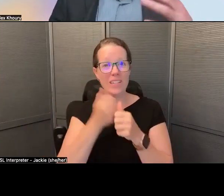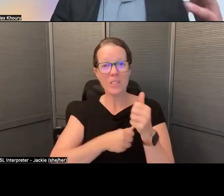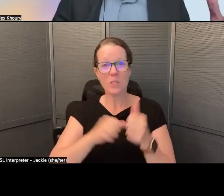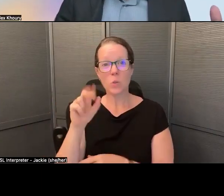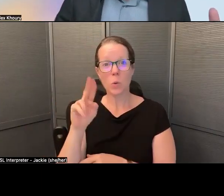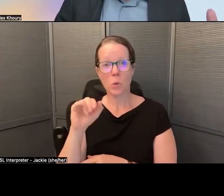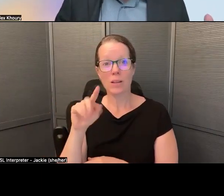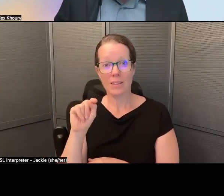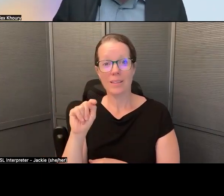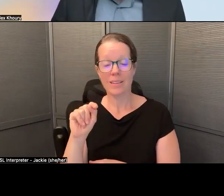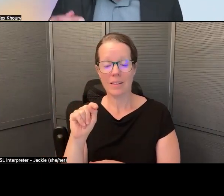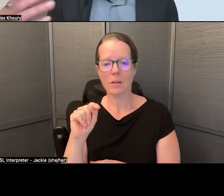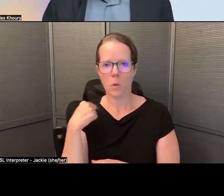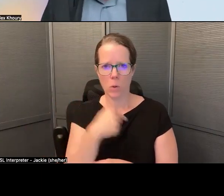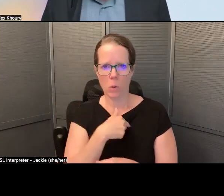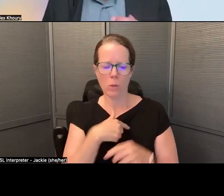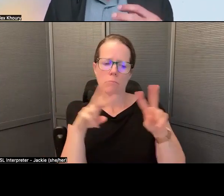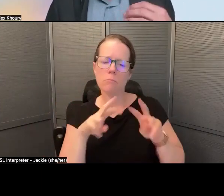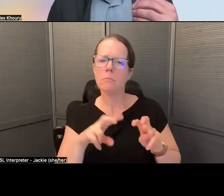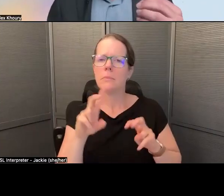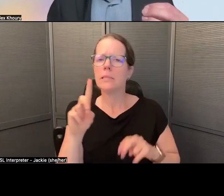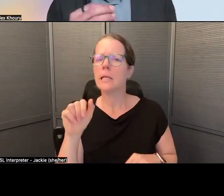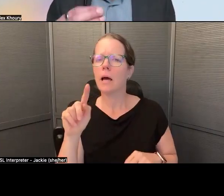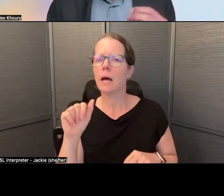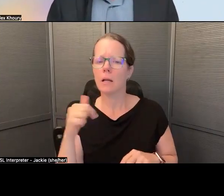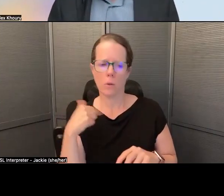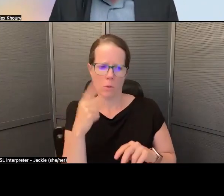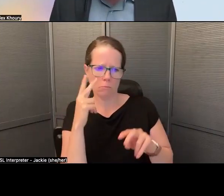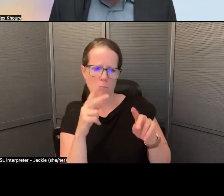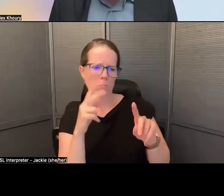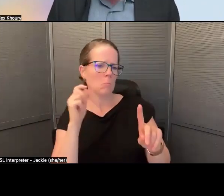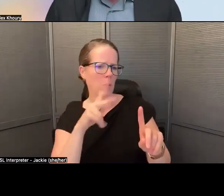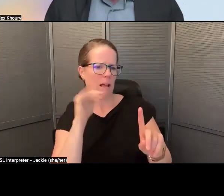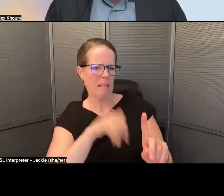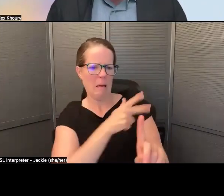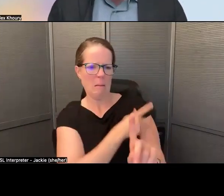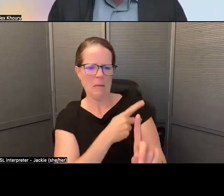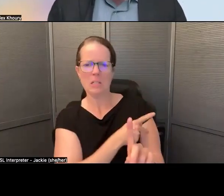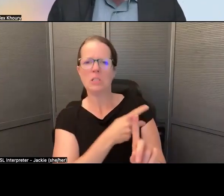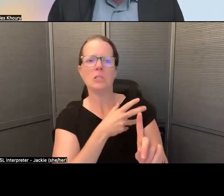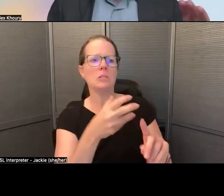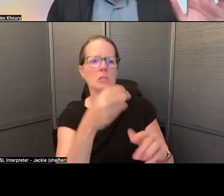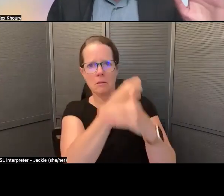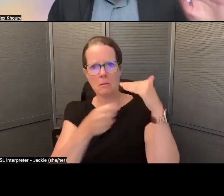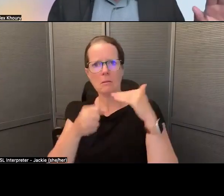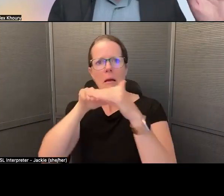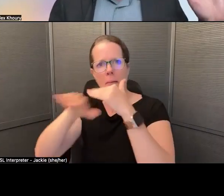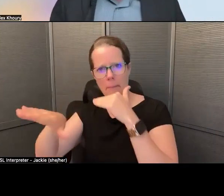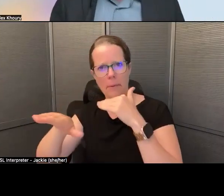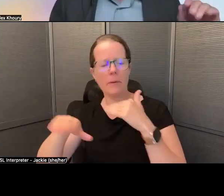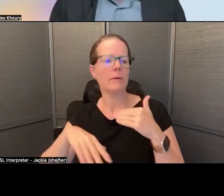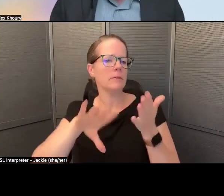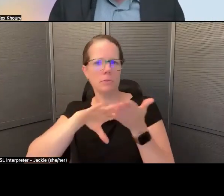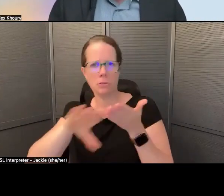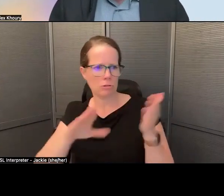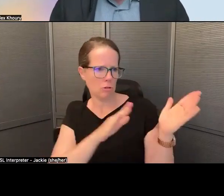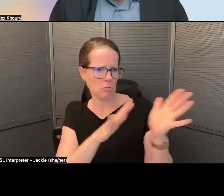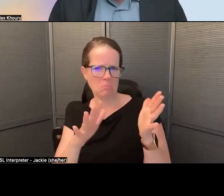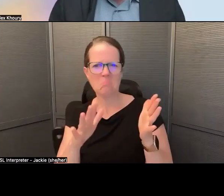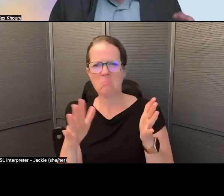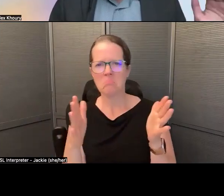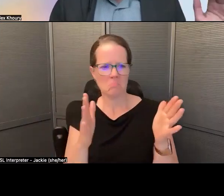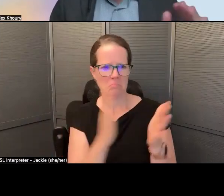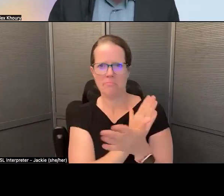say, okay, patients have been admitted in this time, discharged. There's always some nuances as we're interpreting. But when we look at the average across all